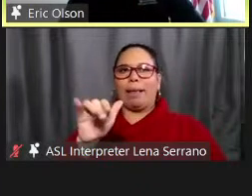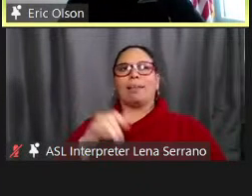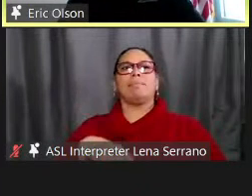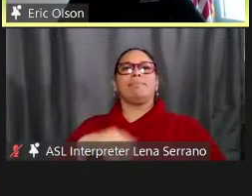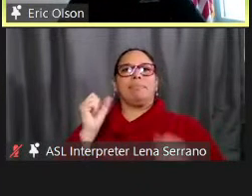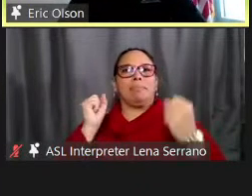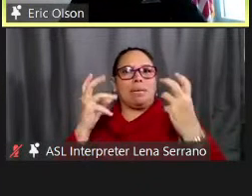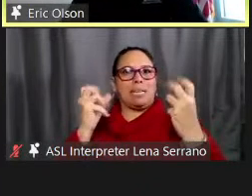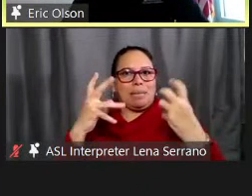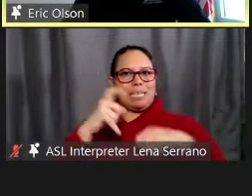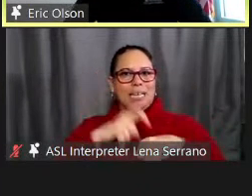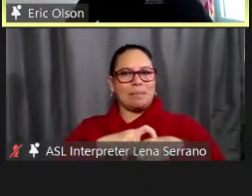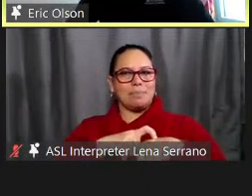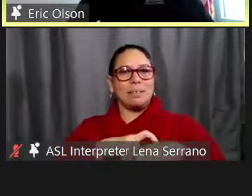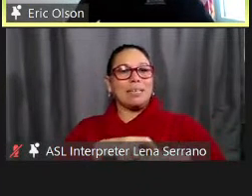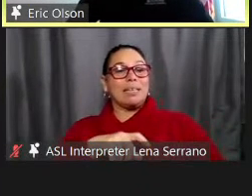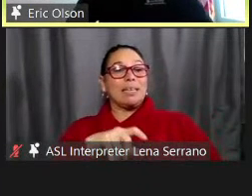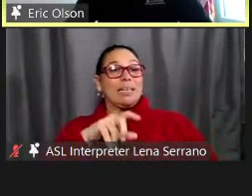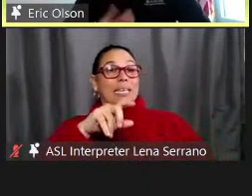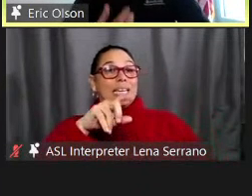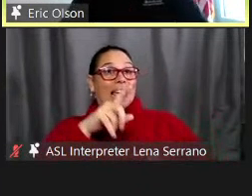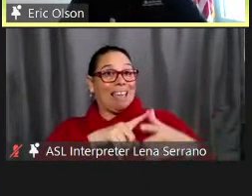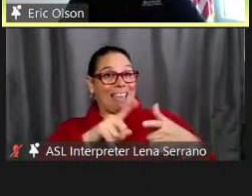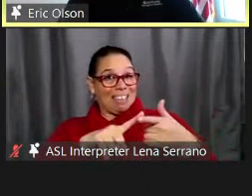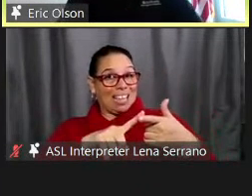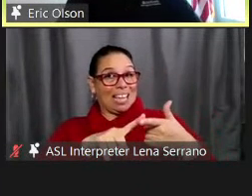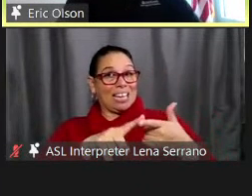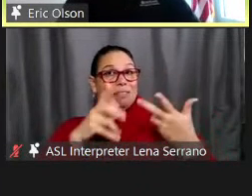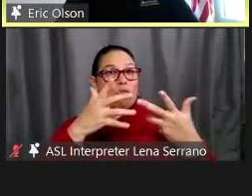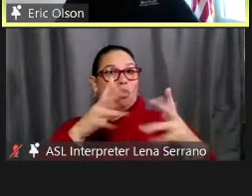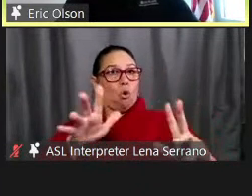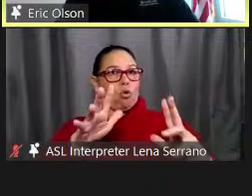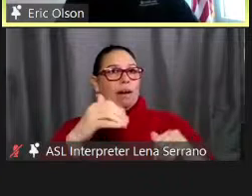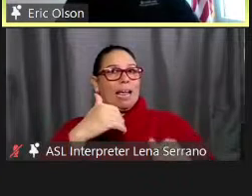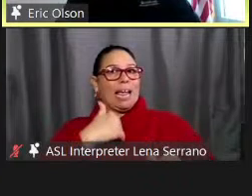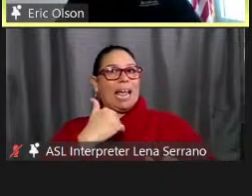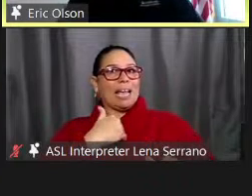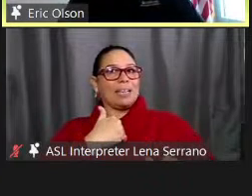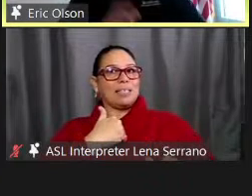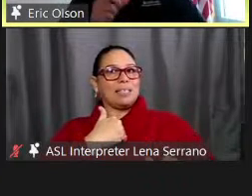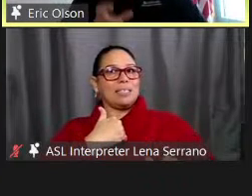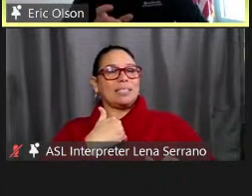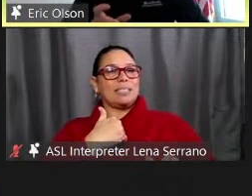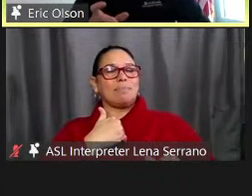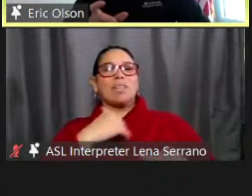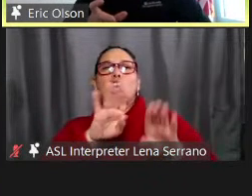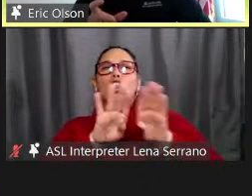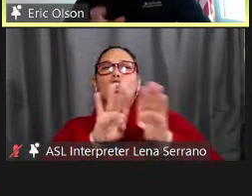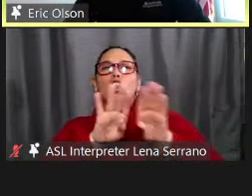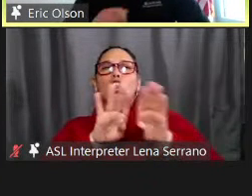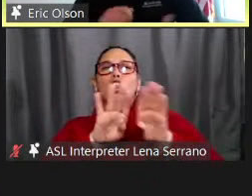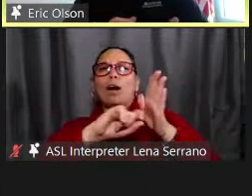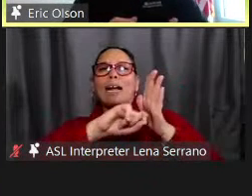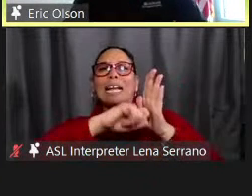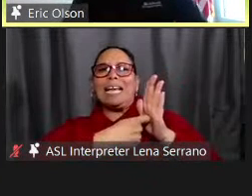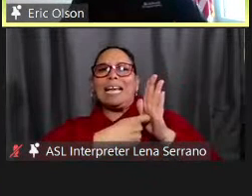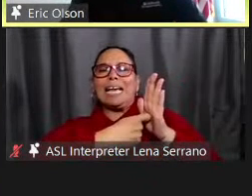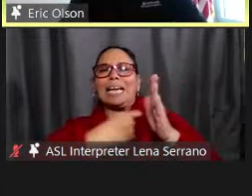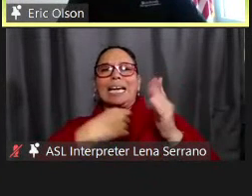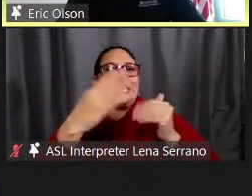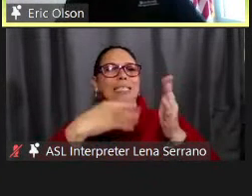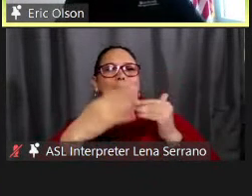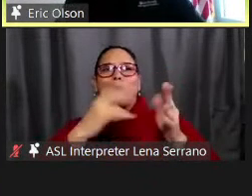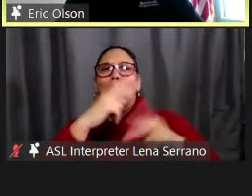times. That law enforcement officer is already going to be in possession of your access door keys, whether it's an electronic swipe card or a mechanical